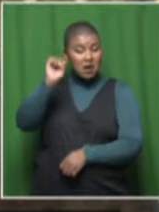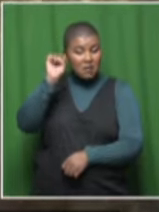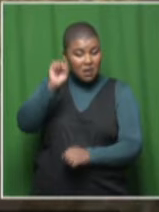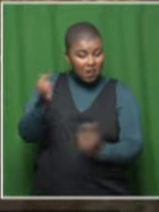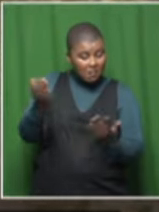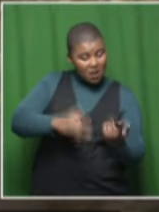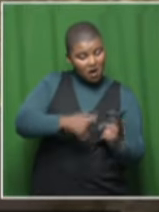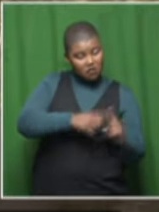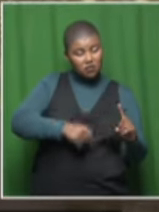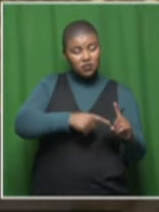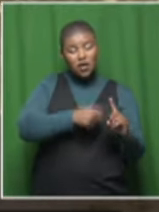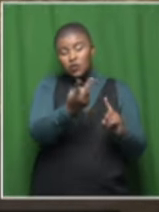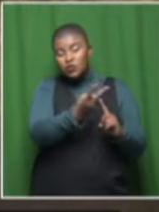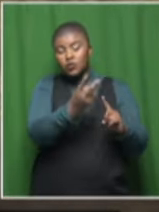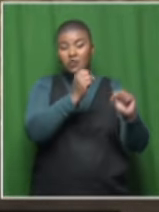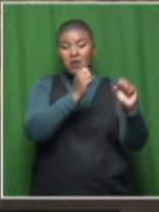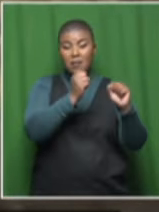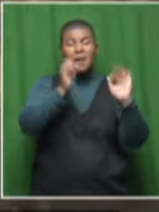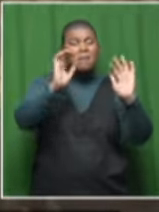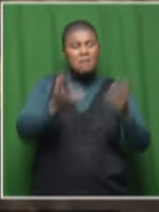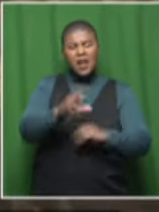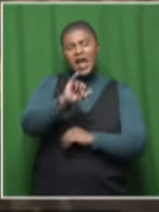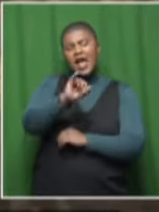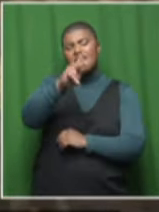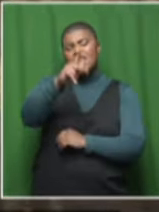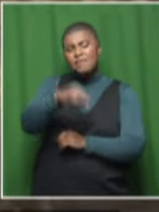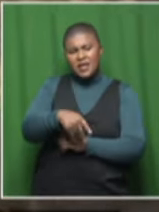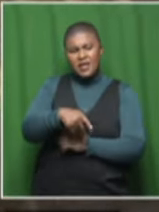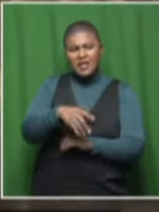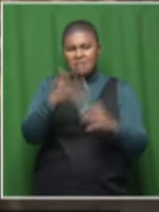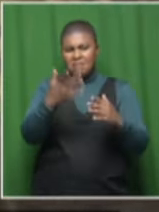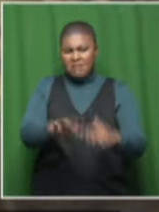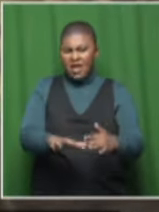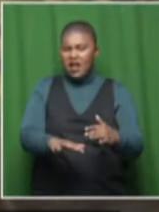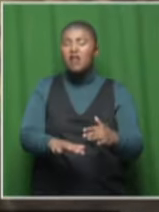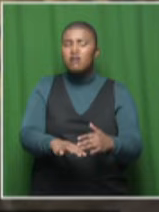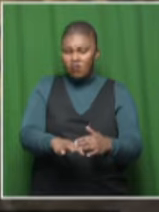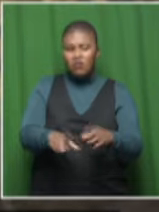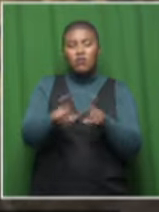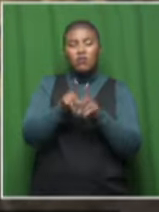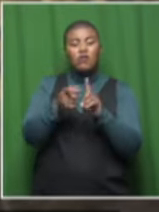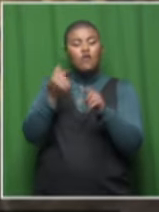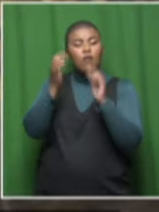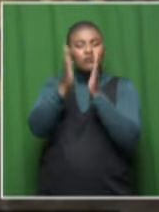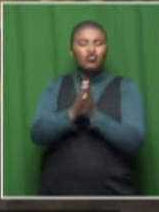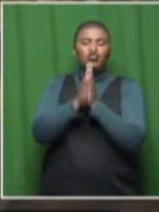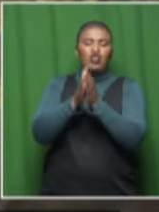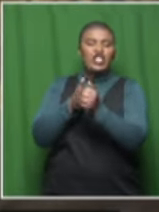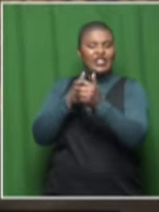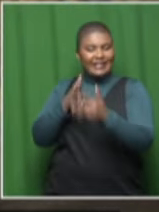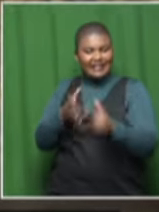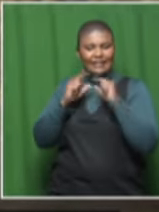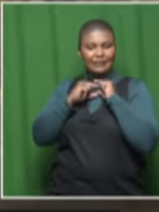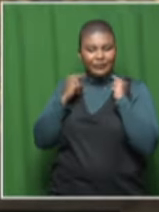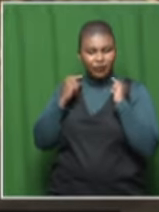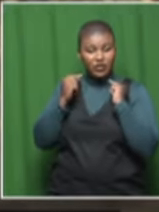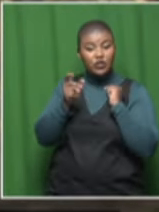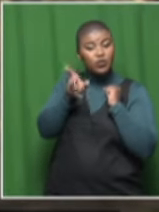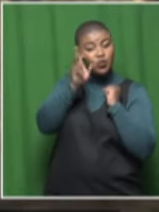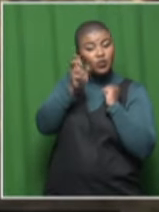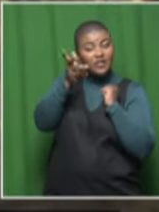Buthelezi, you know, not just from IFP supporters, but of course from your church leaders there. You've heard it there